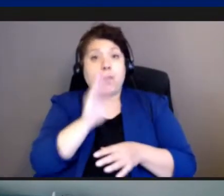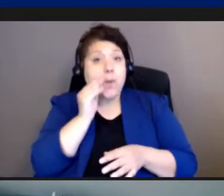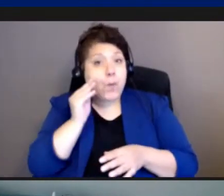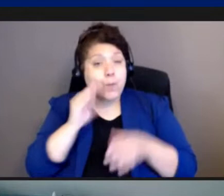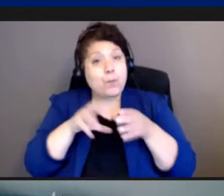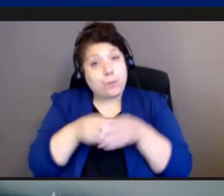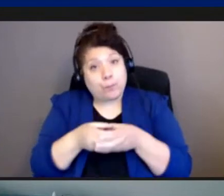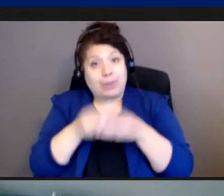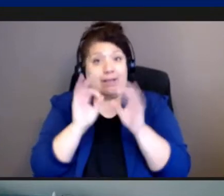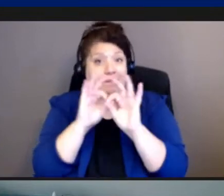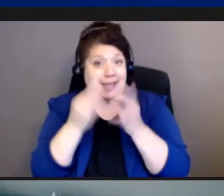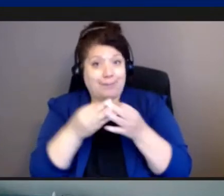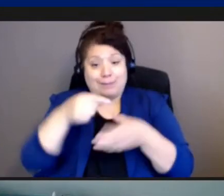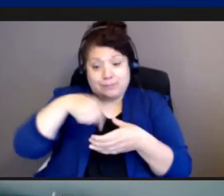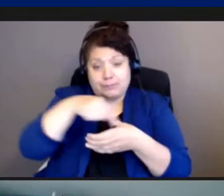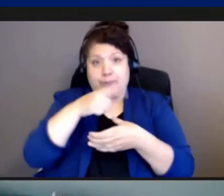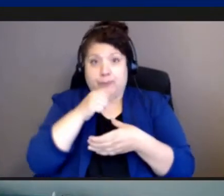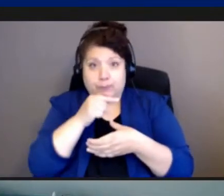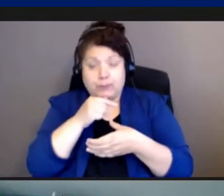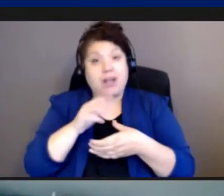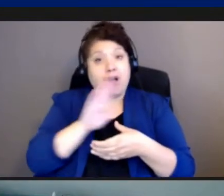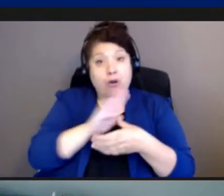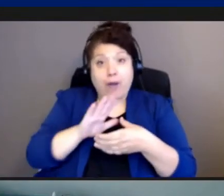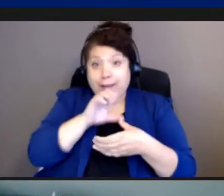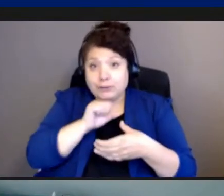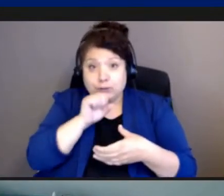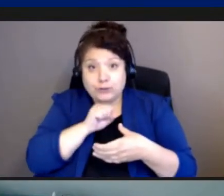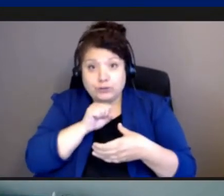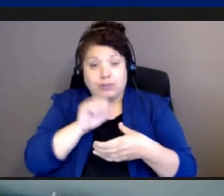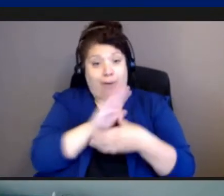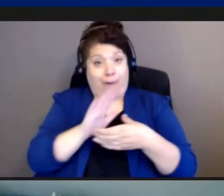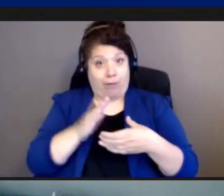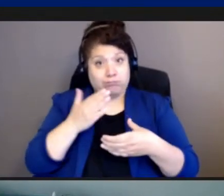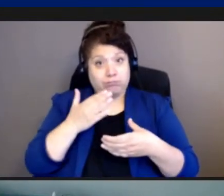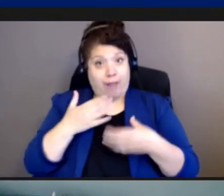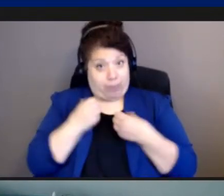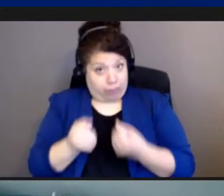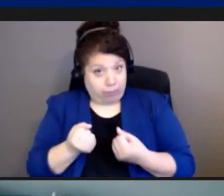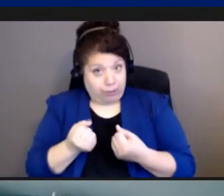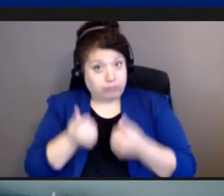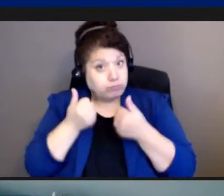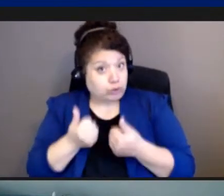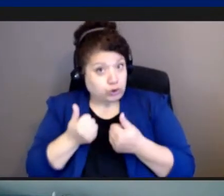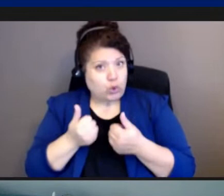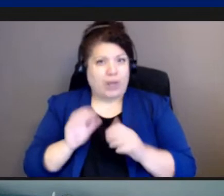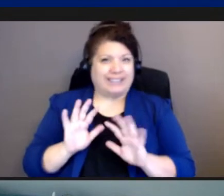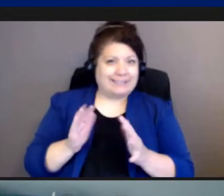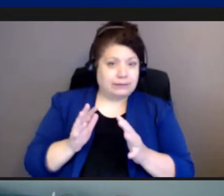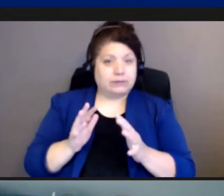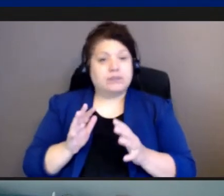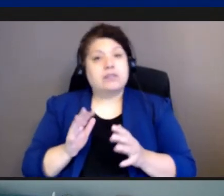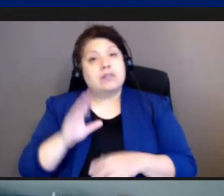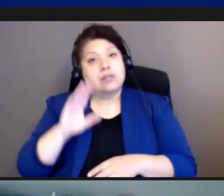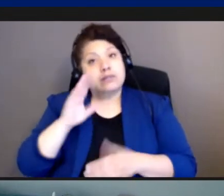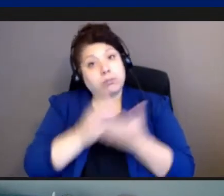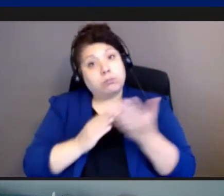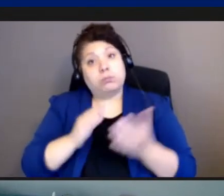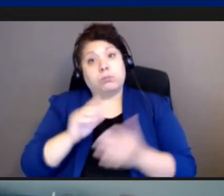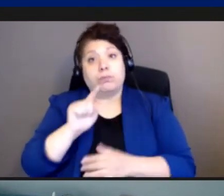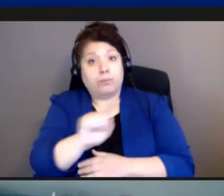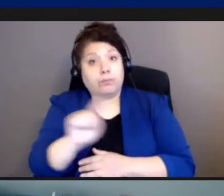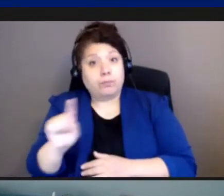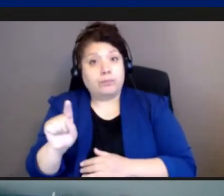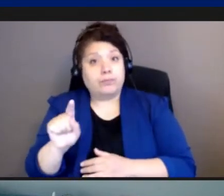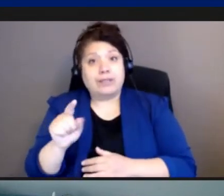constituents, in terms of their age and their health situation. I know that for some,